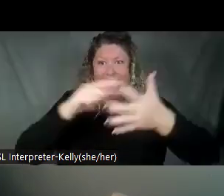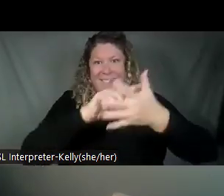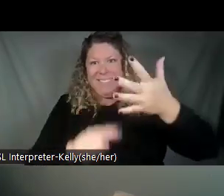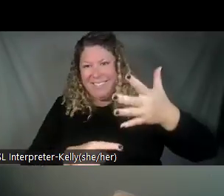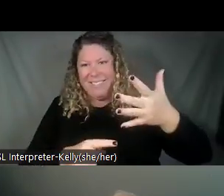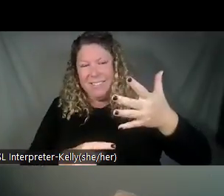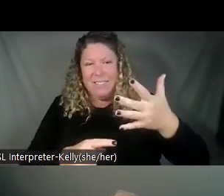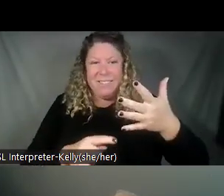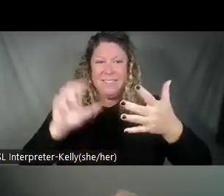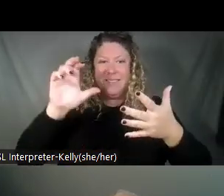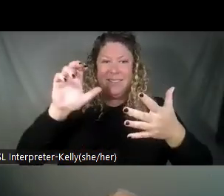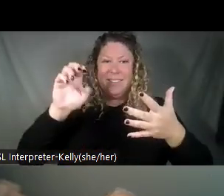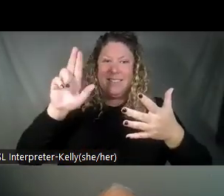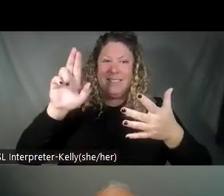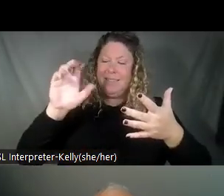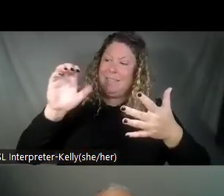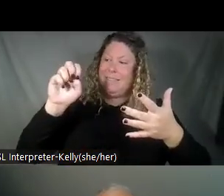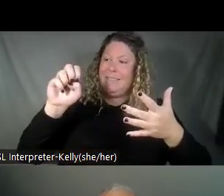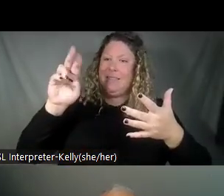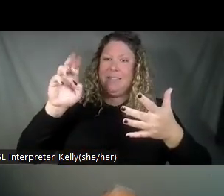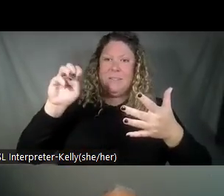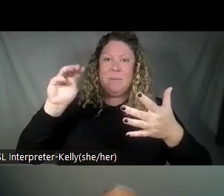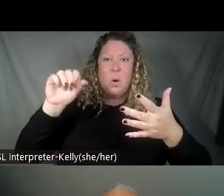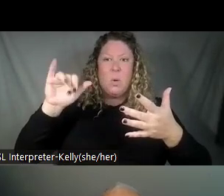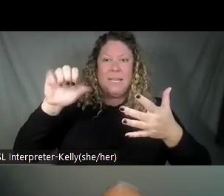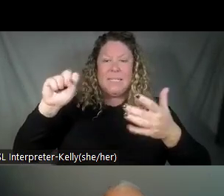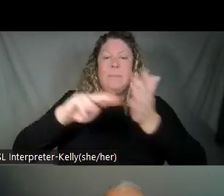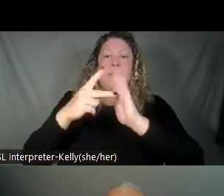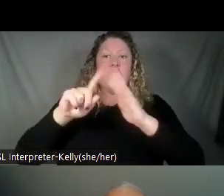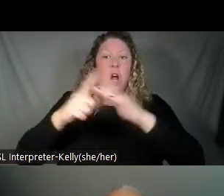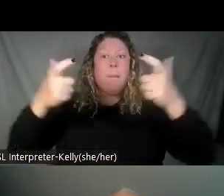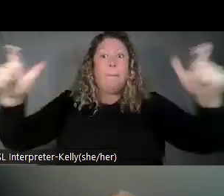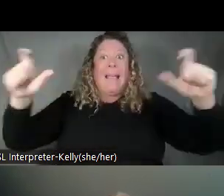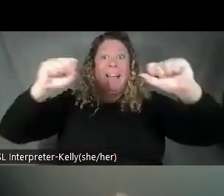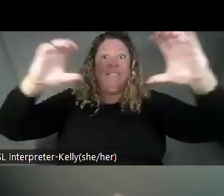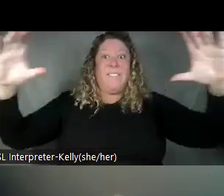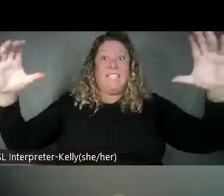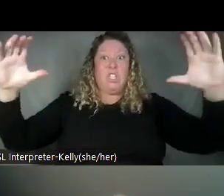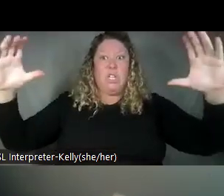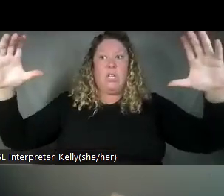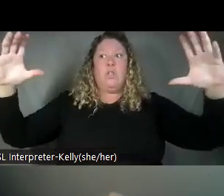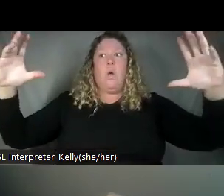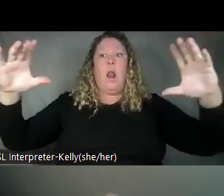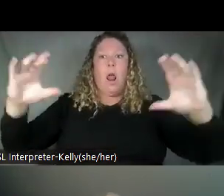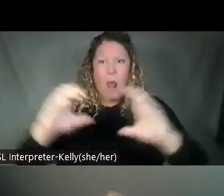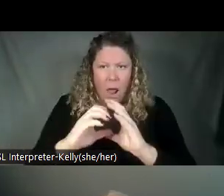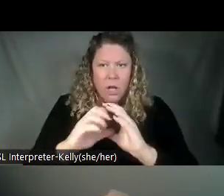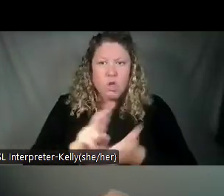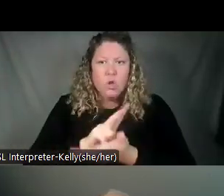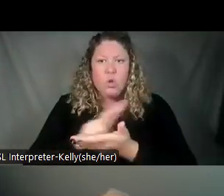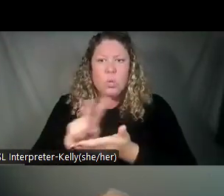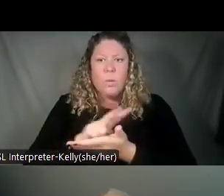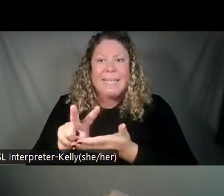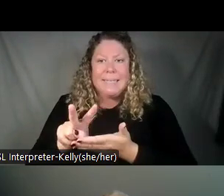the ceremonies that are needed to go from a big vision down to that 2-week focus, down to that